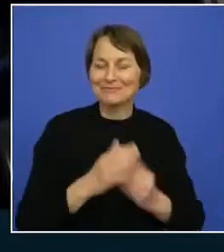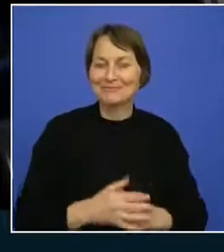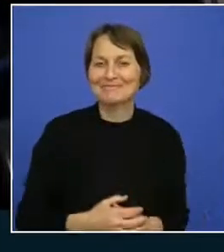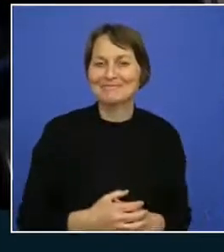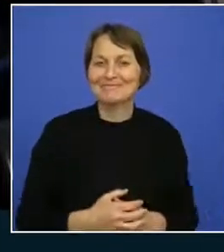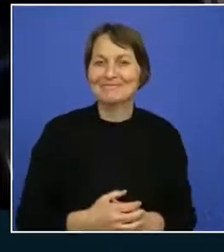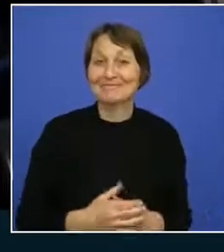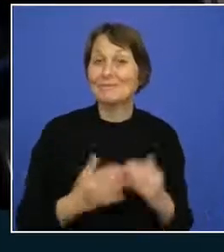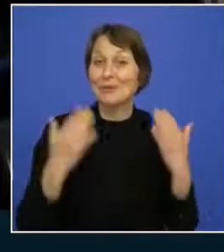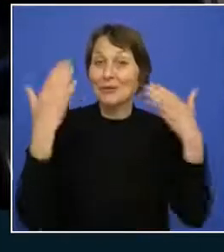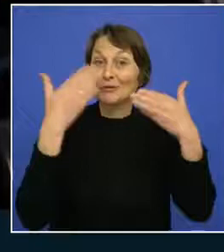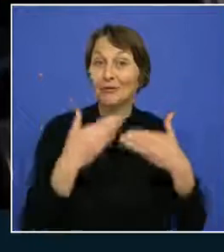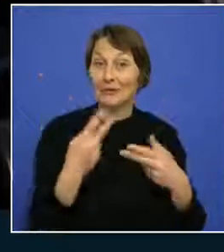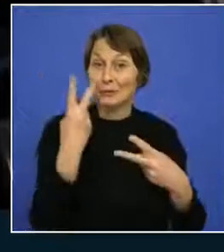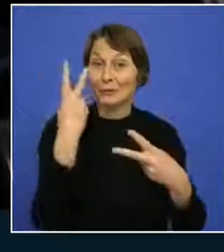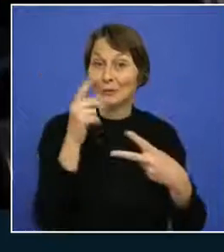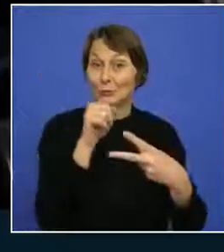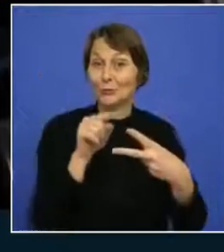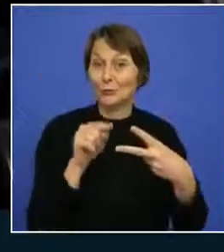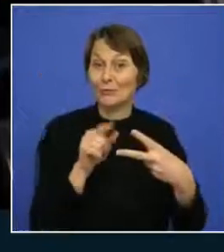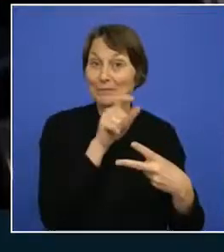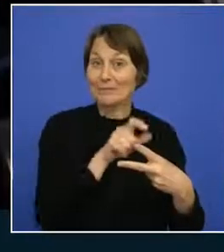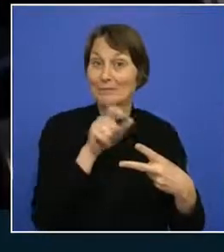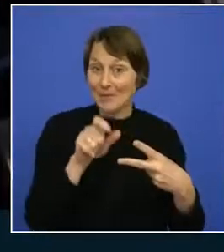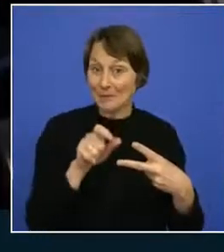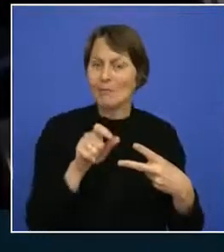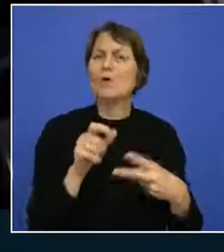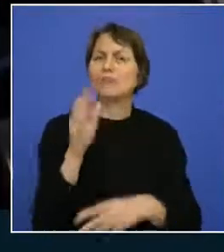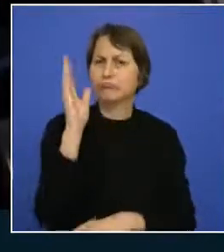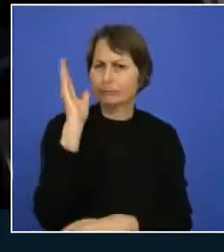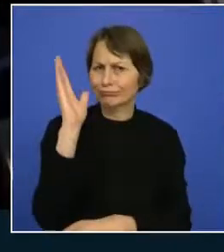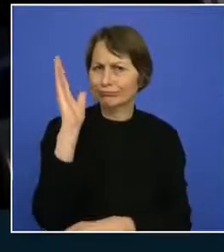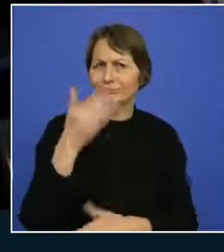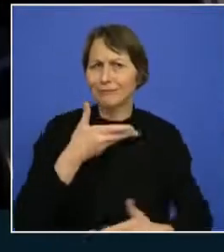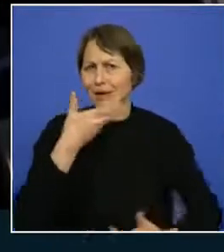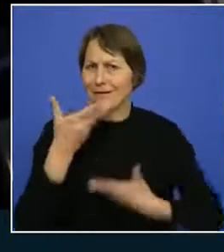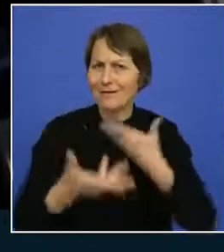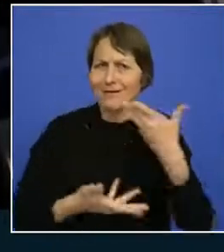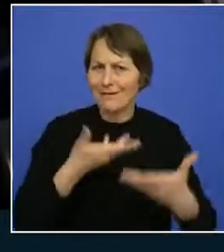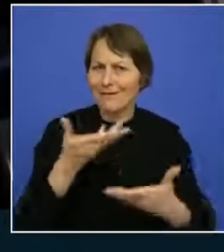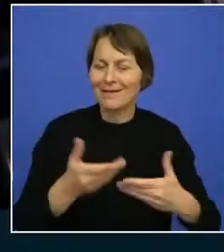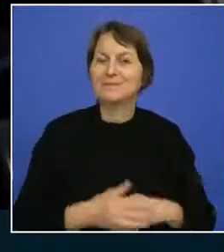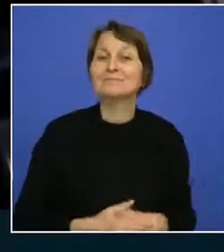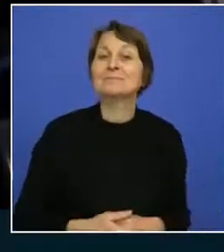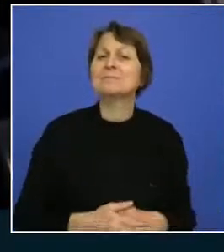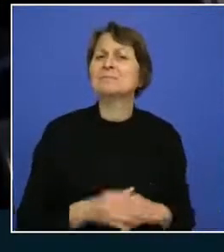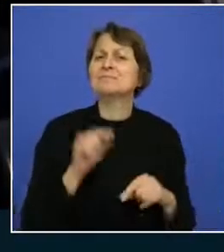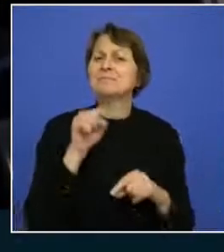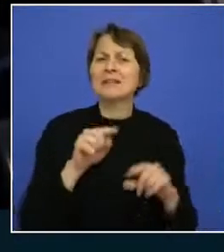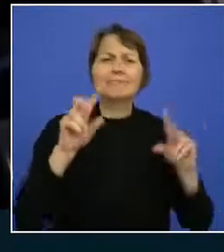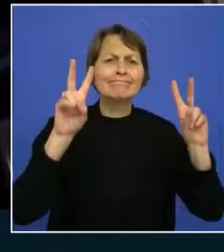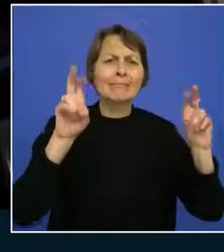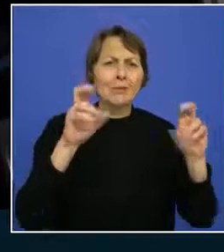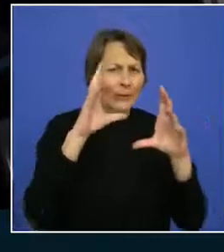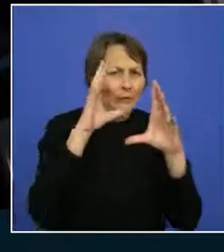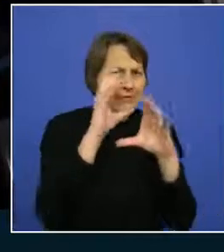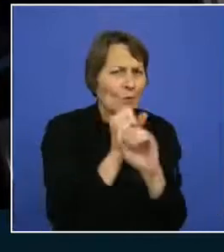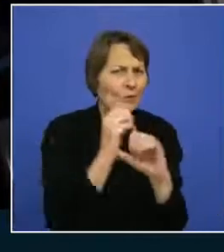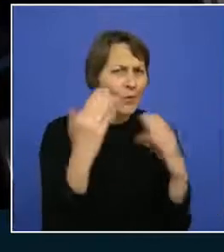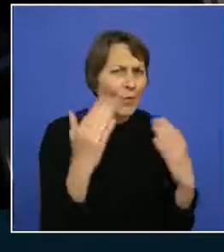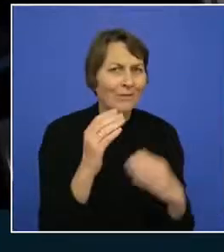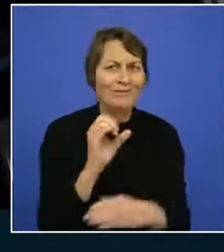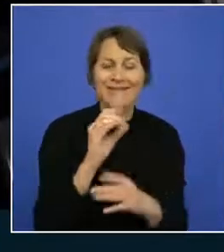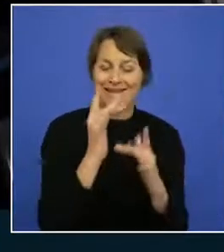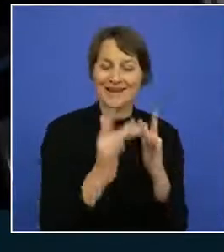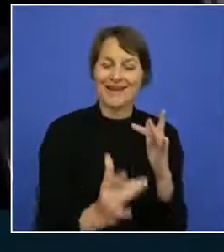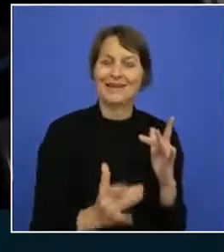two presenters that are gonna be focusing on IoT. And I don't know about you guys, but